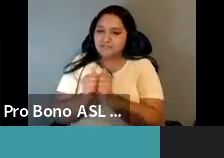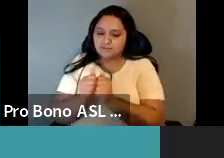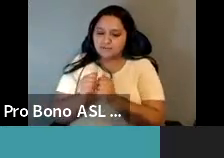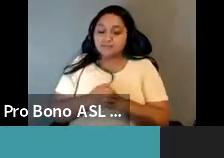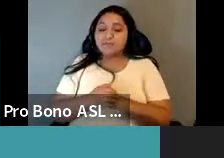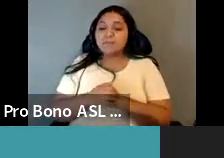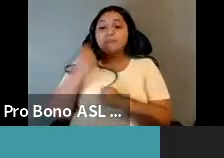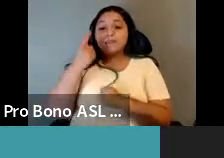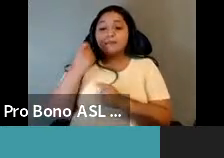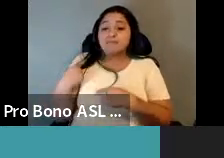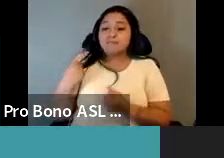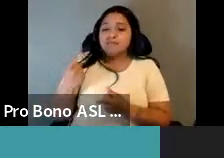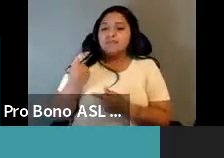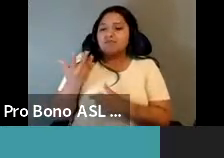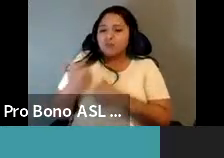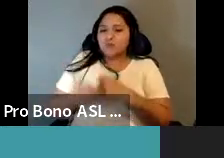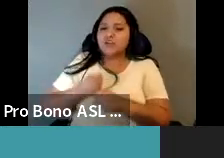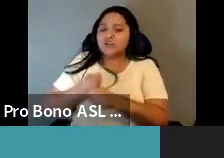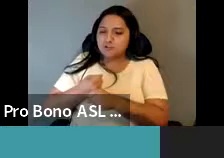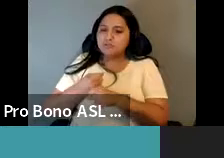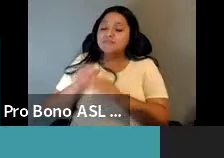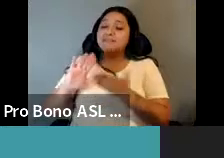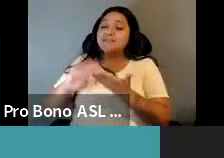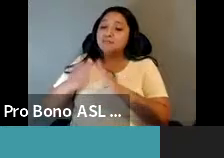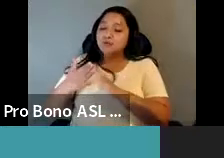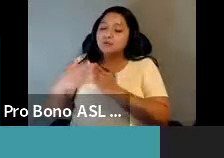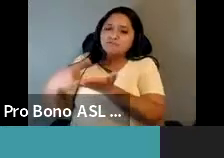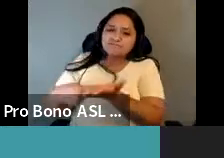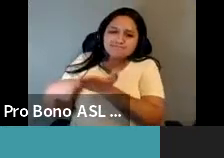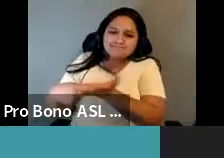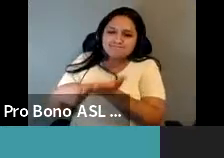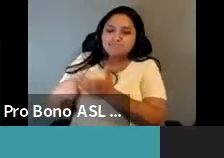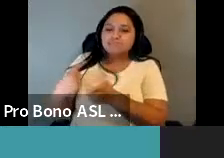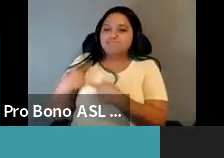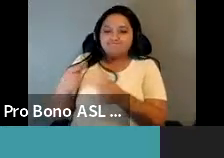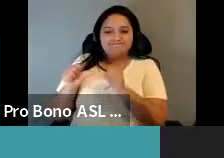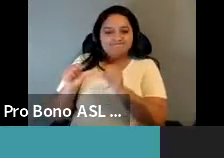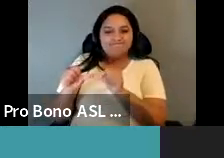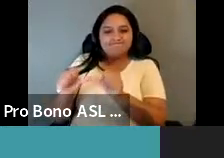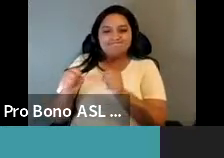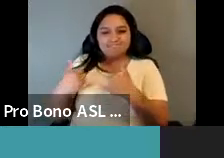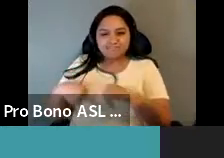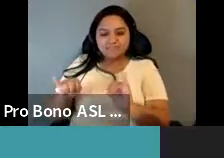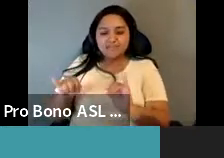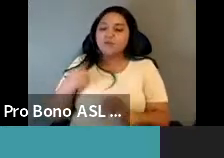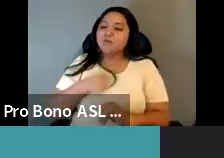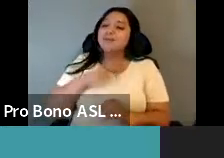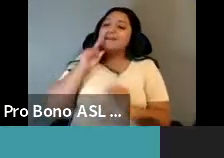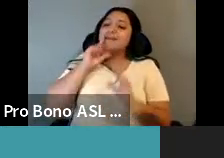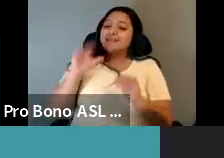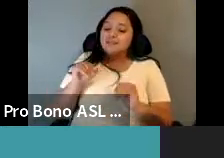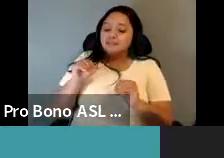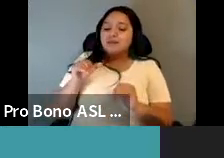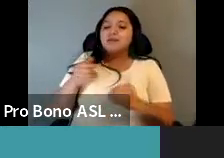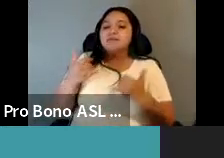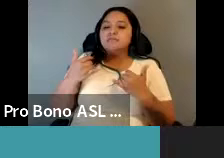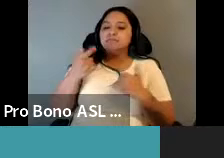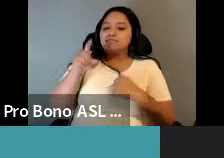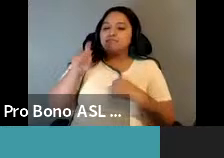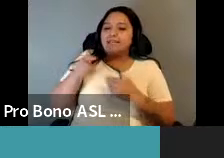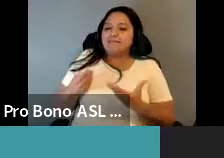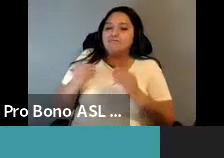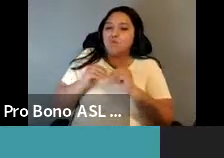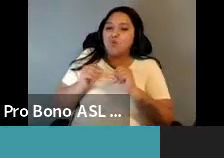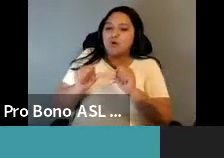been held over several years and are continuing, and we anticipate that ongoing funding will be needed to support operations